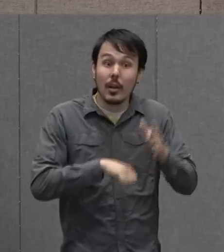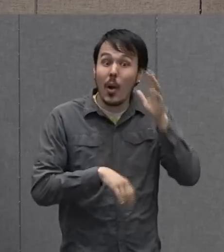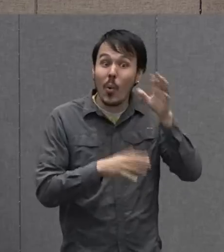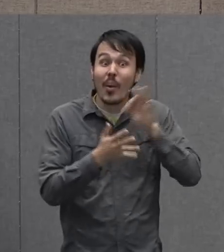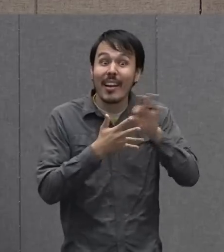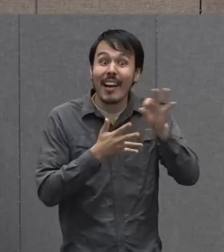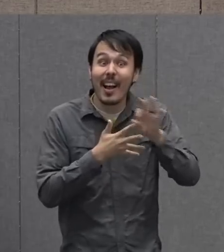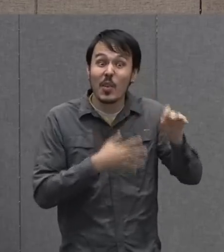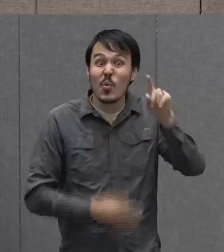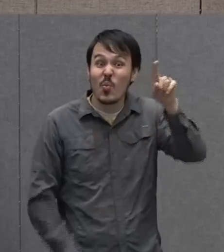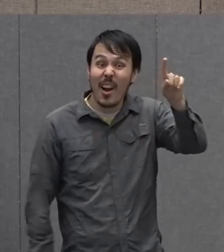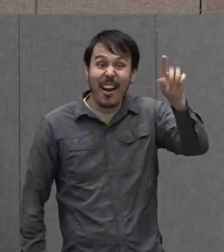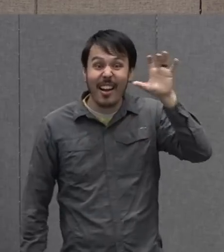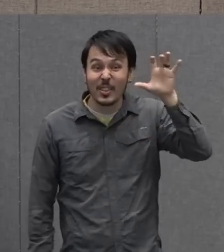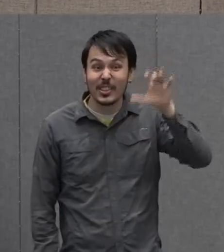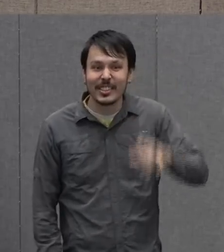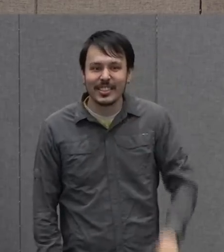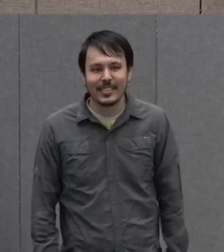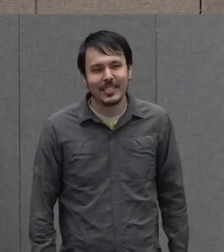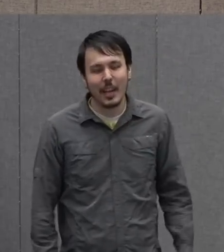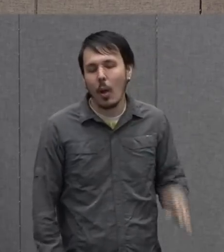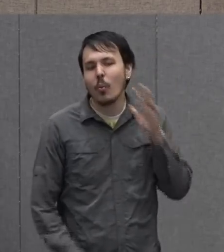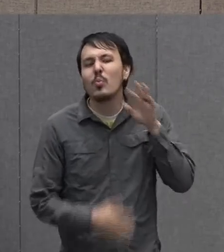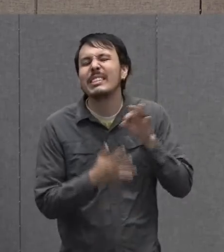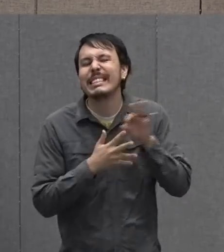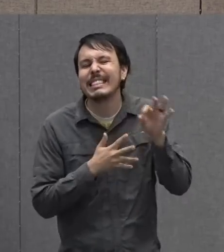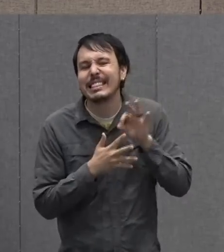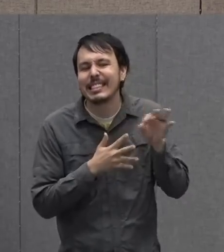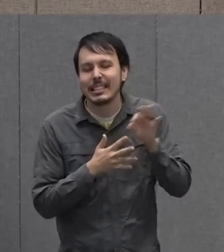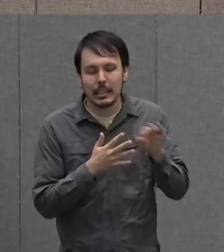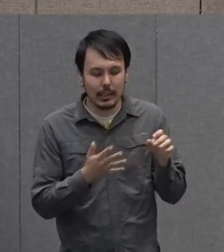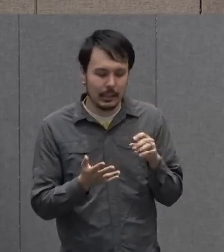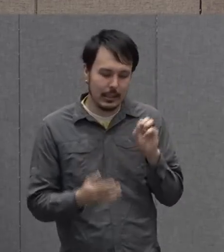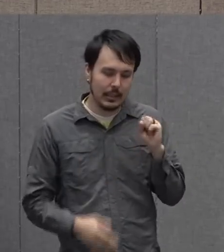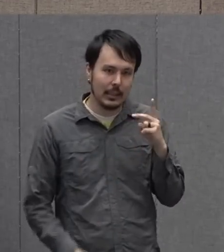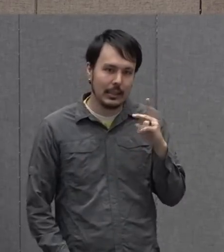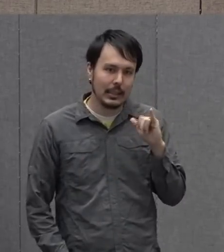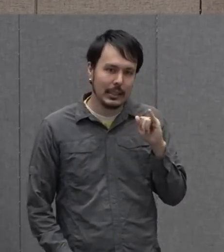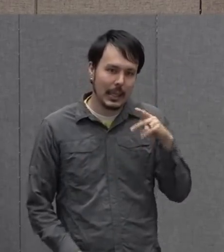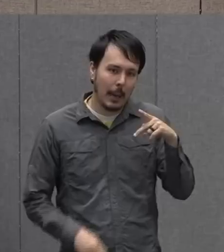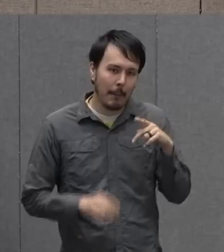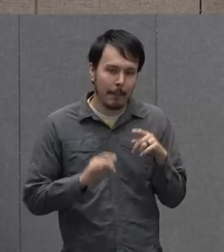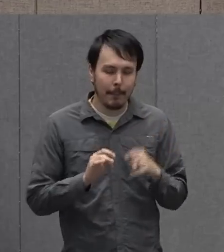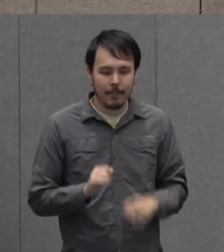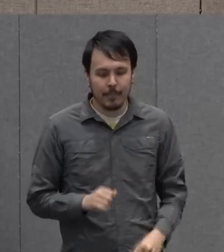100. We're going to skip count to 100. Are you ready? Stand up.